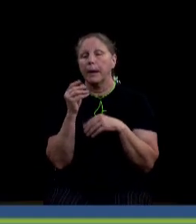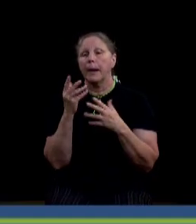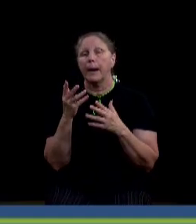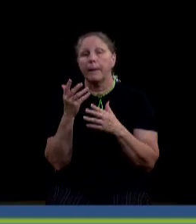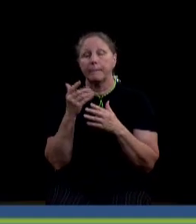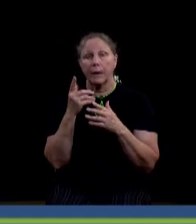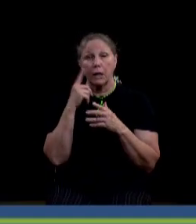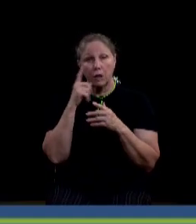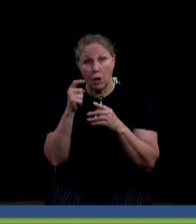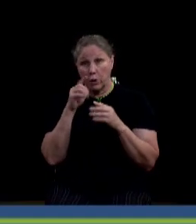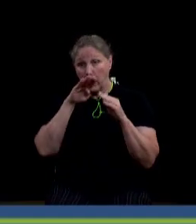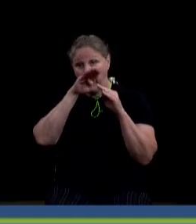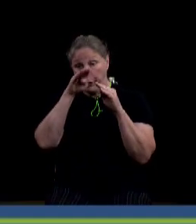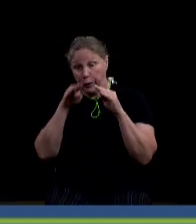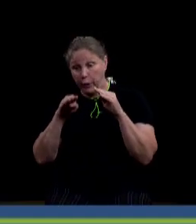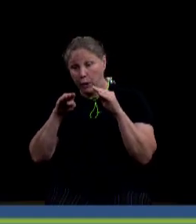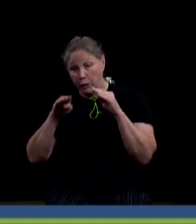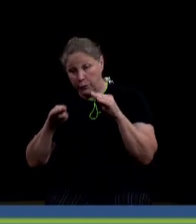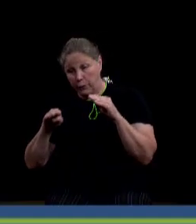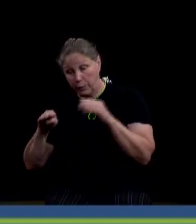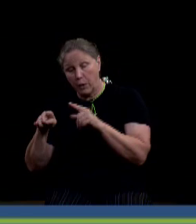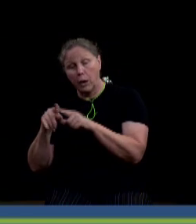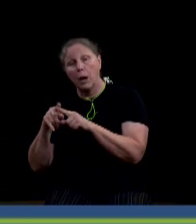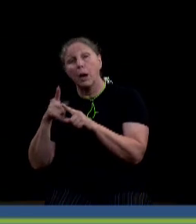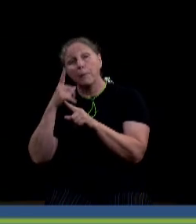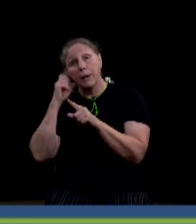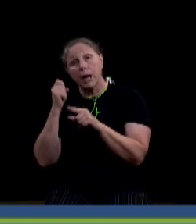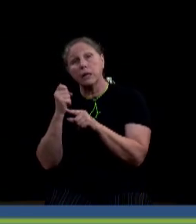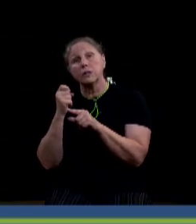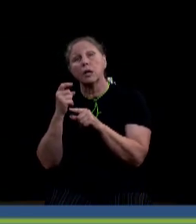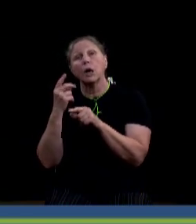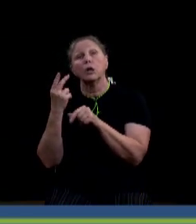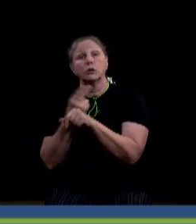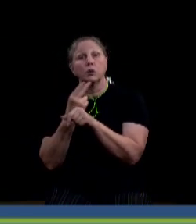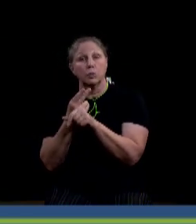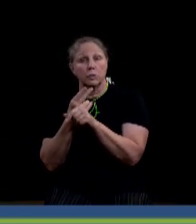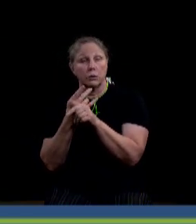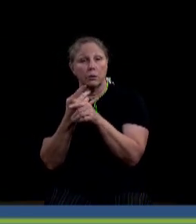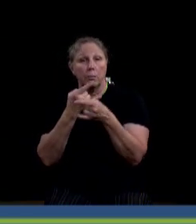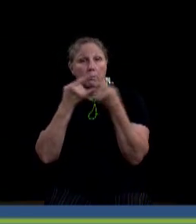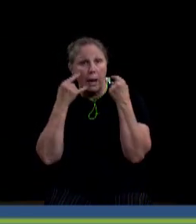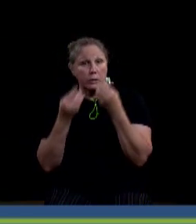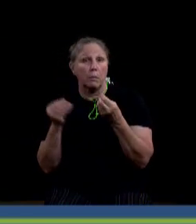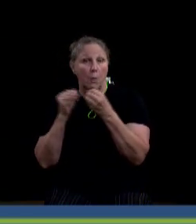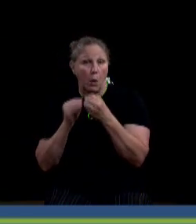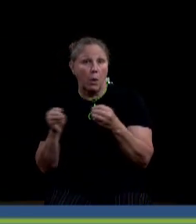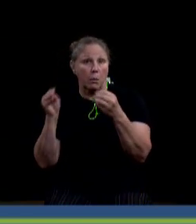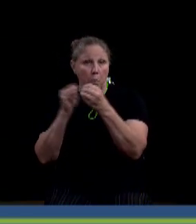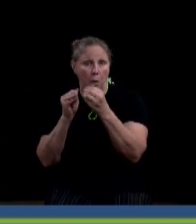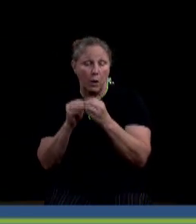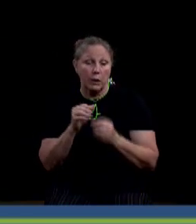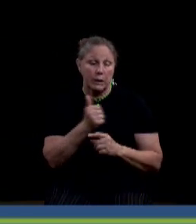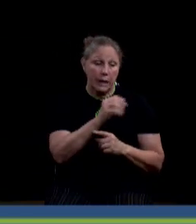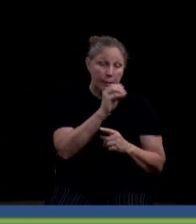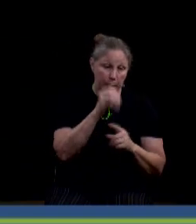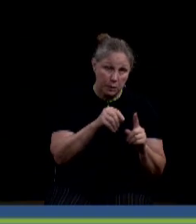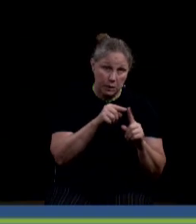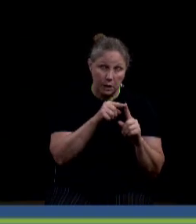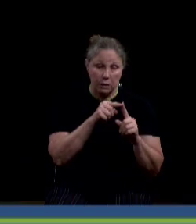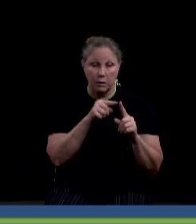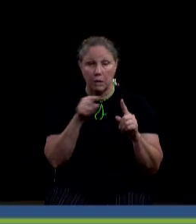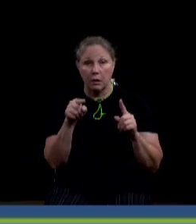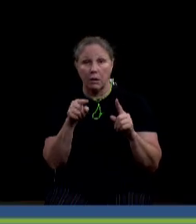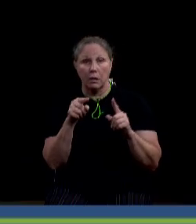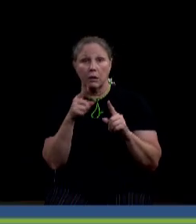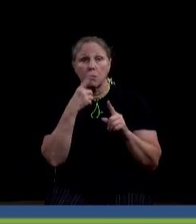with increased coverage with masks, from 10% for the taller red one down to